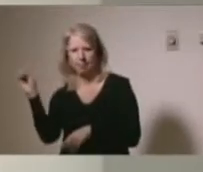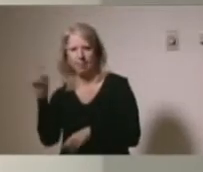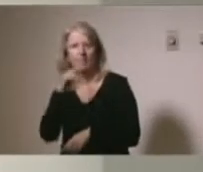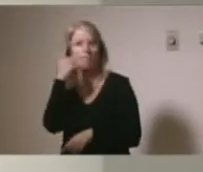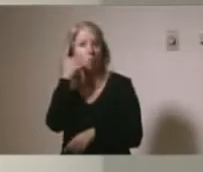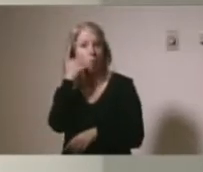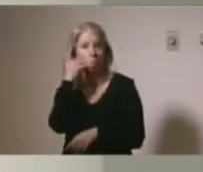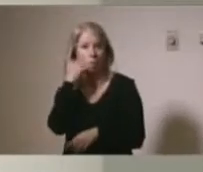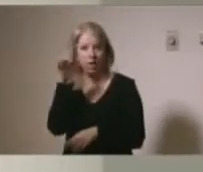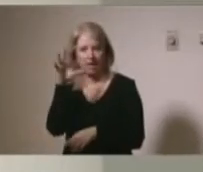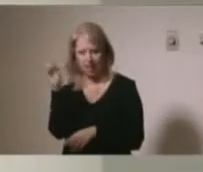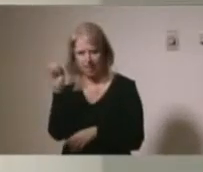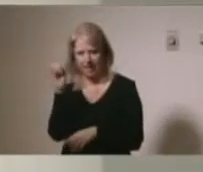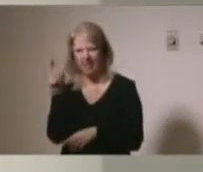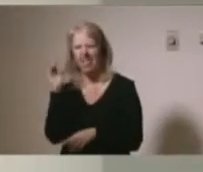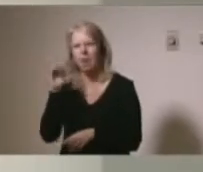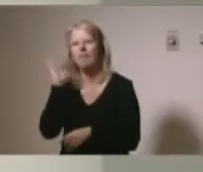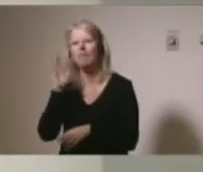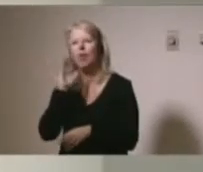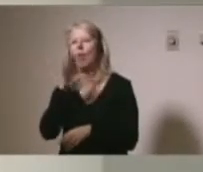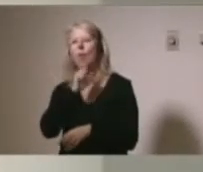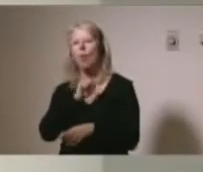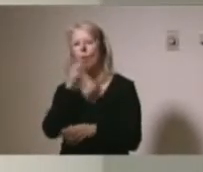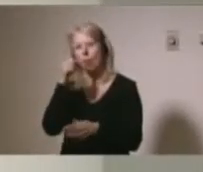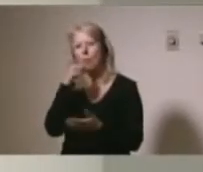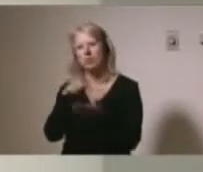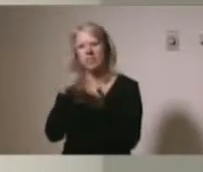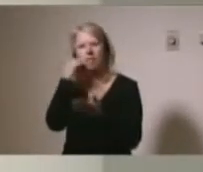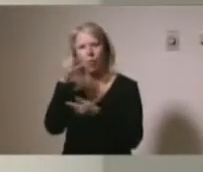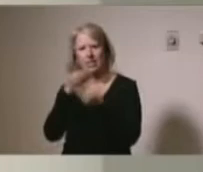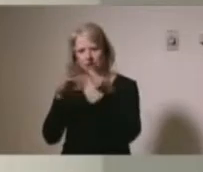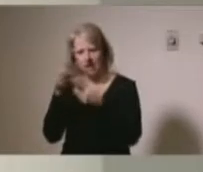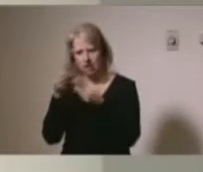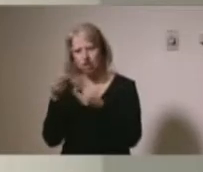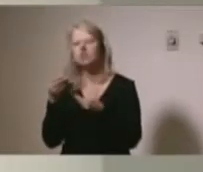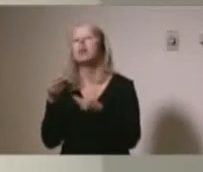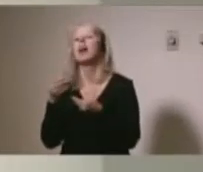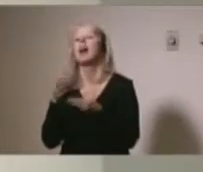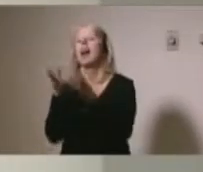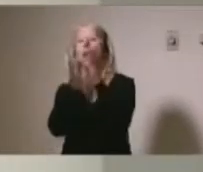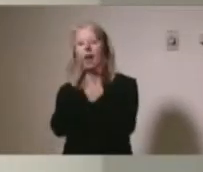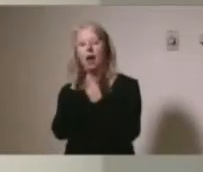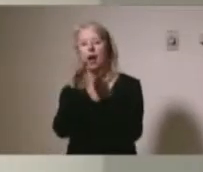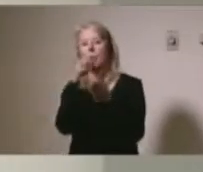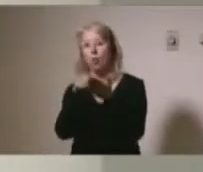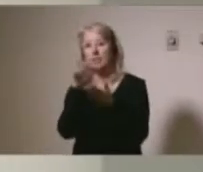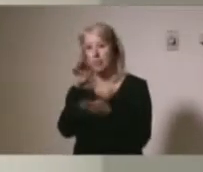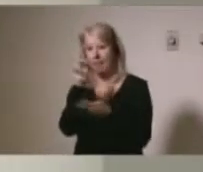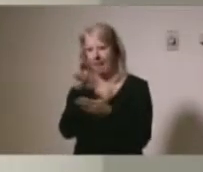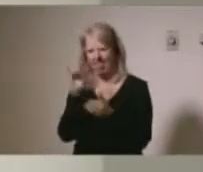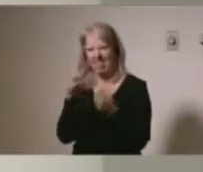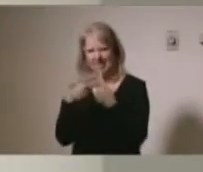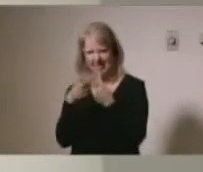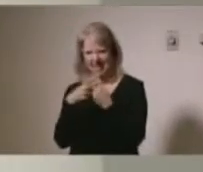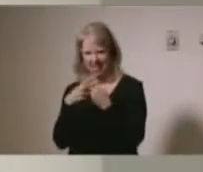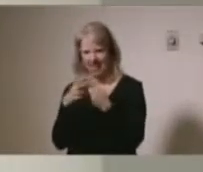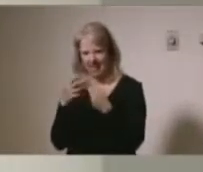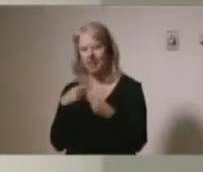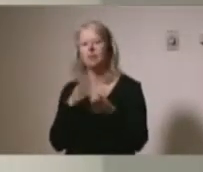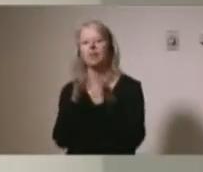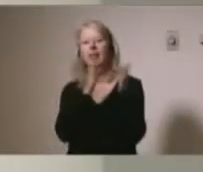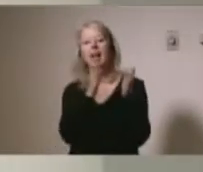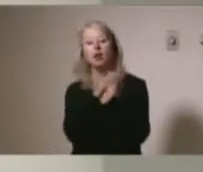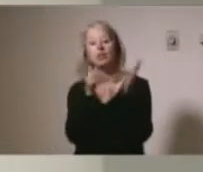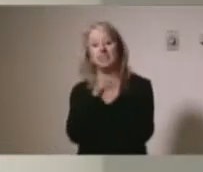Telecom, which was the old Post Office Exchange, Post Bank, which was the Post Office Savings, and New Zealand Post,